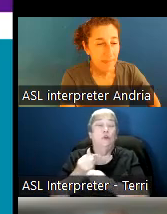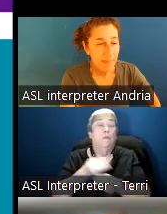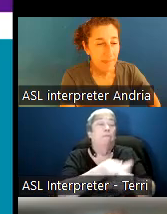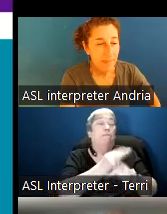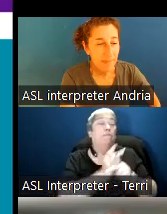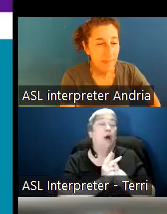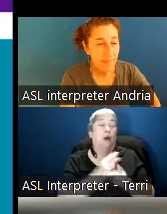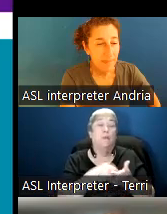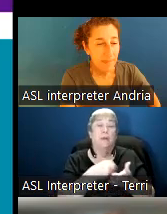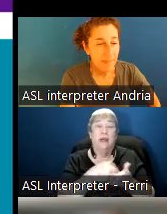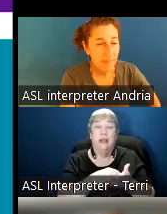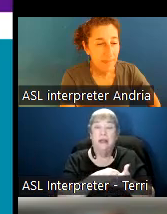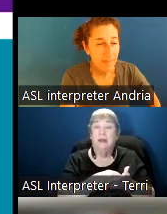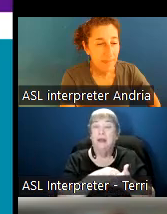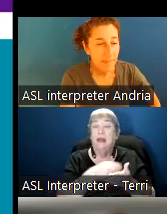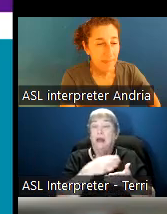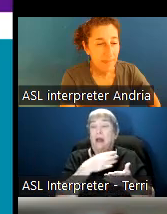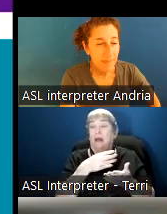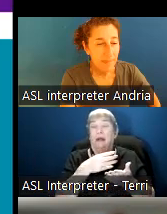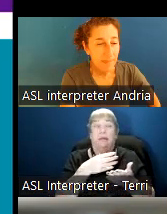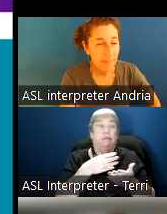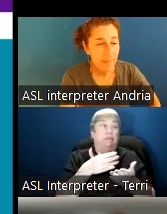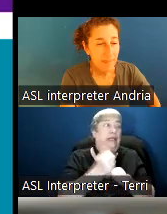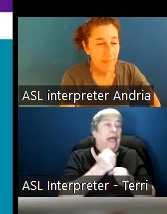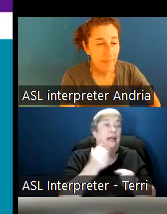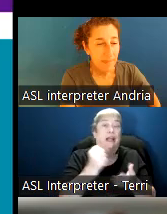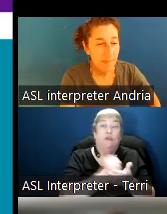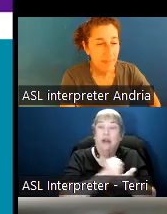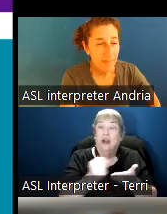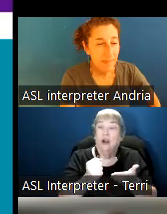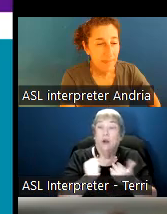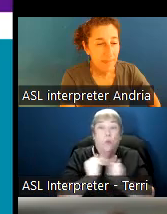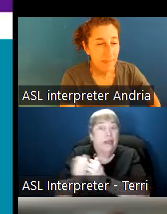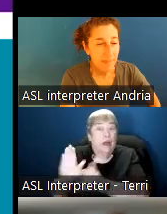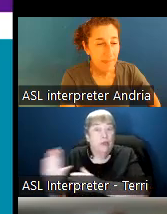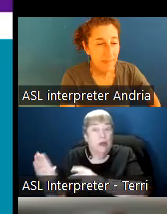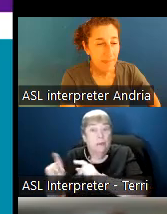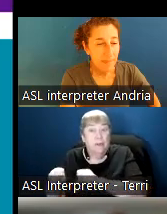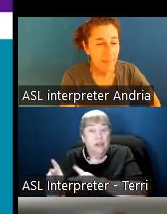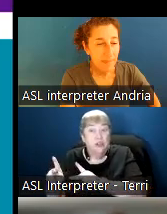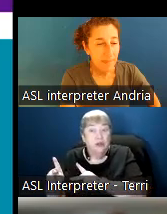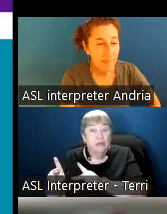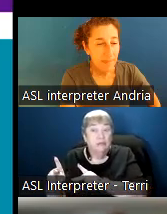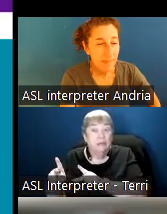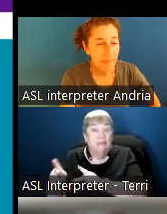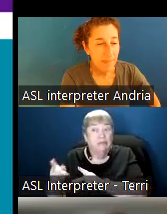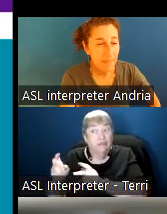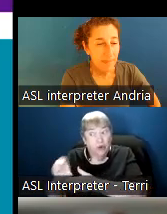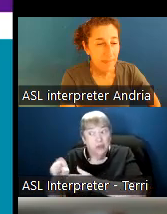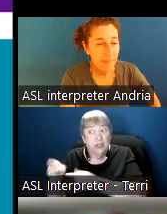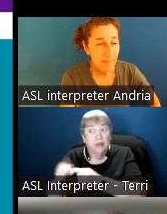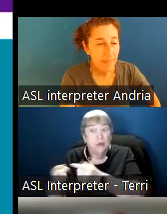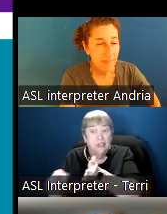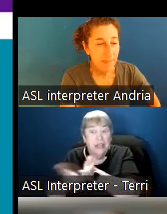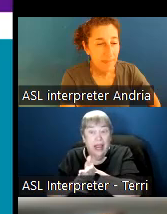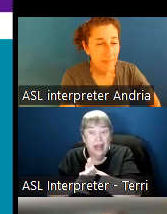to sign the applications and then running those up and ruining the person's credit while keeping